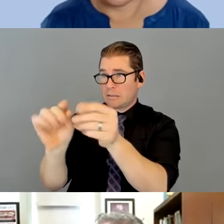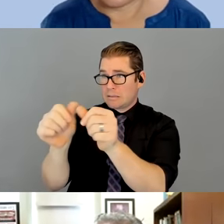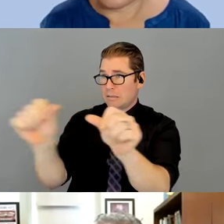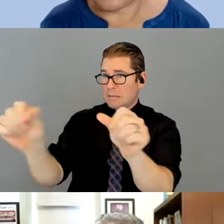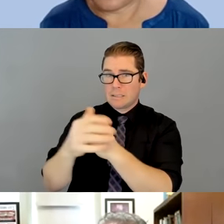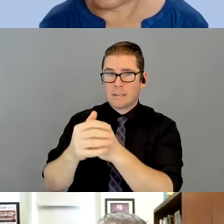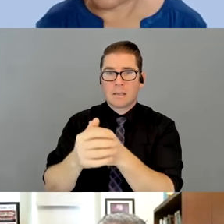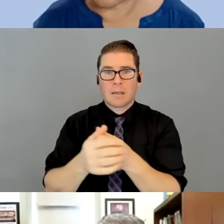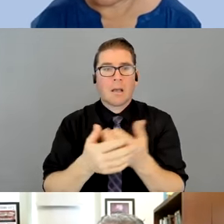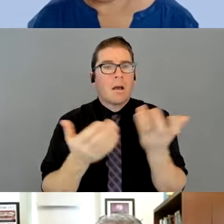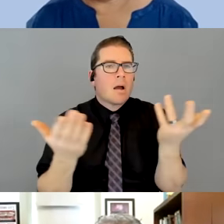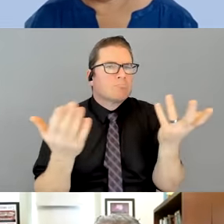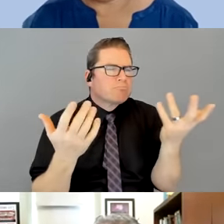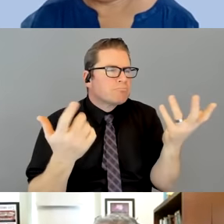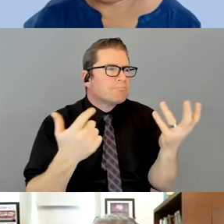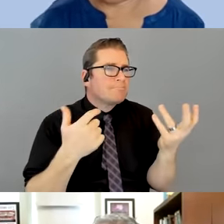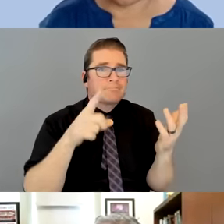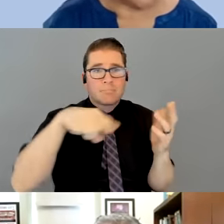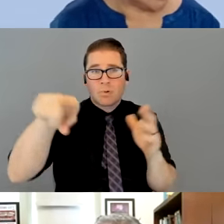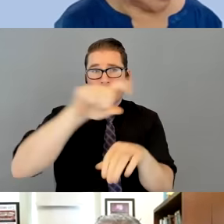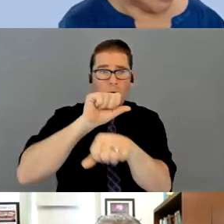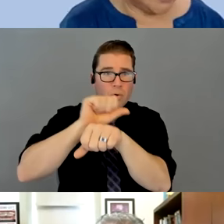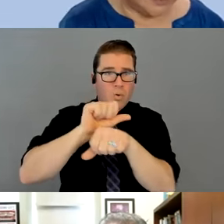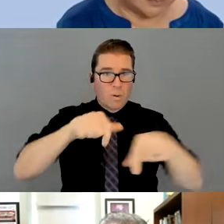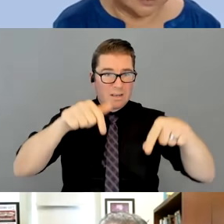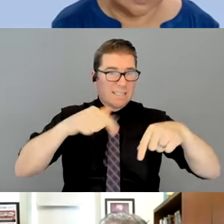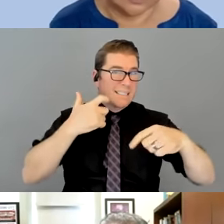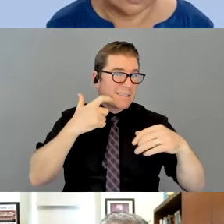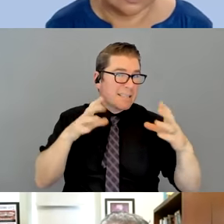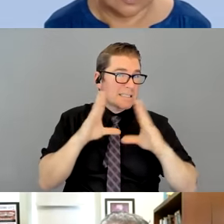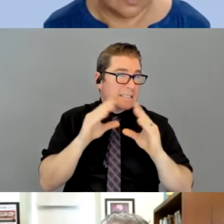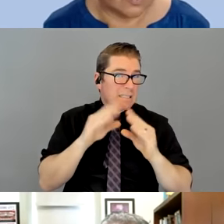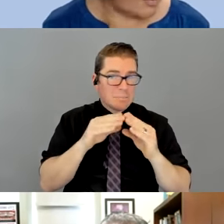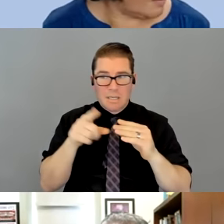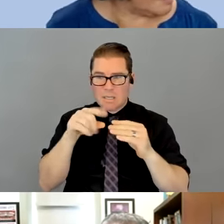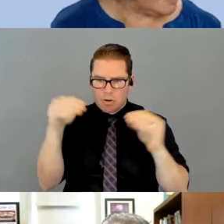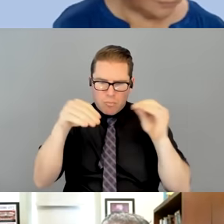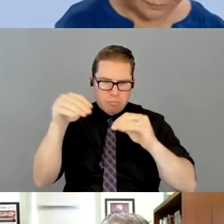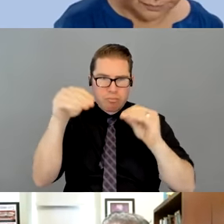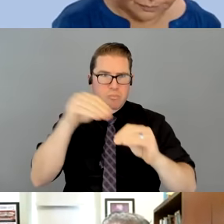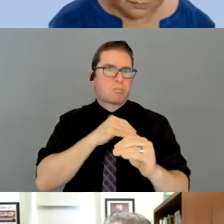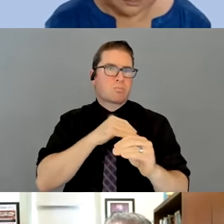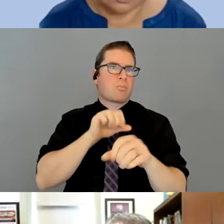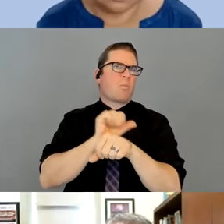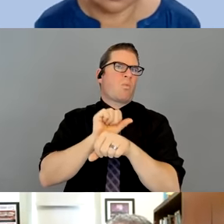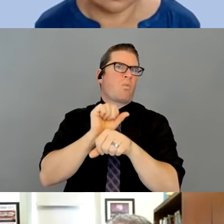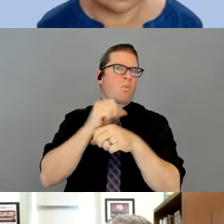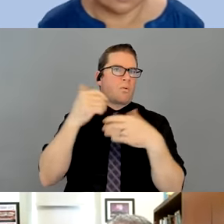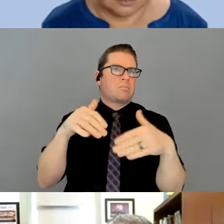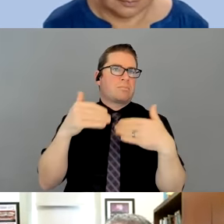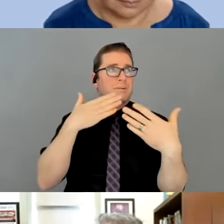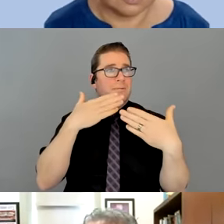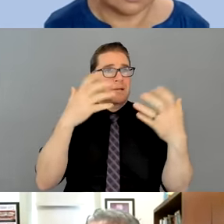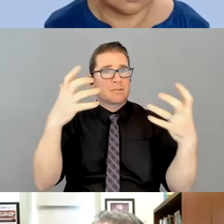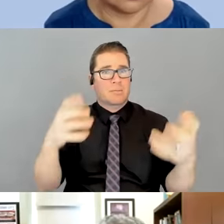Just appreciate the work that you all have done to develop this. Thank you very much. I know Lydia's not kidding when